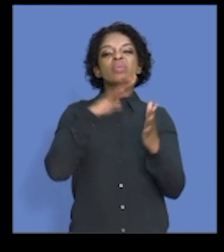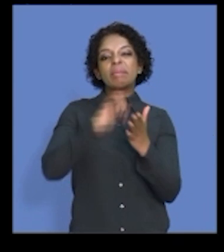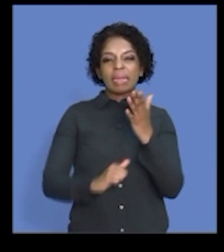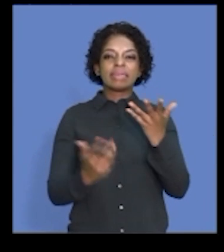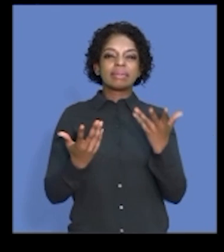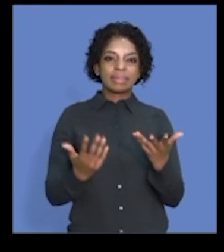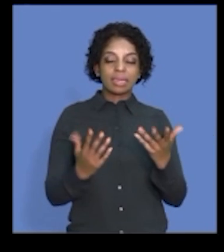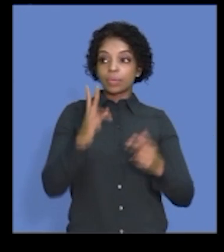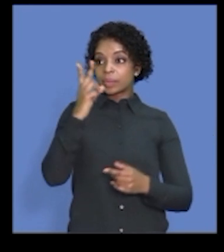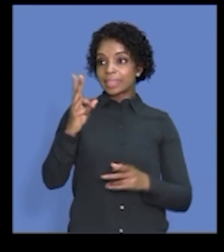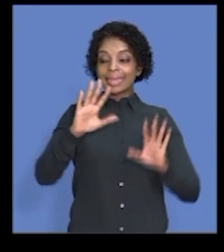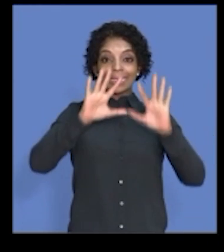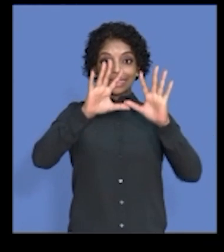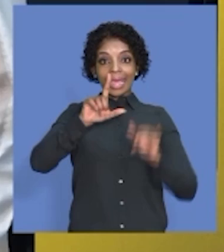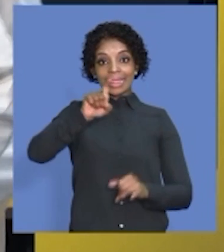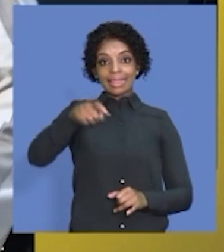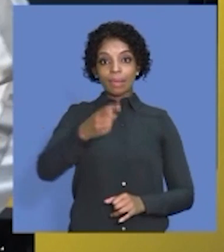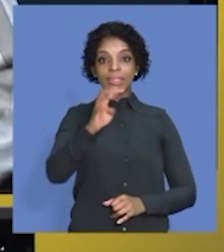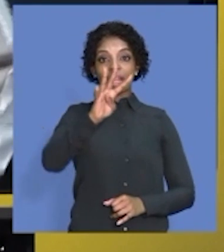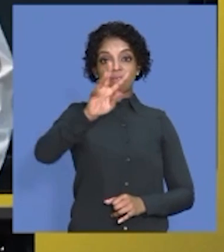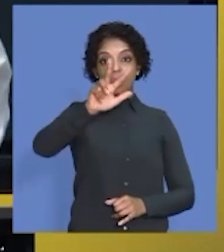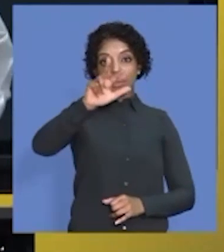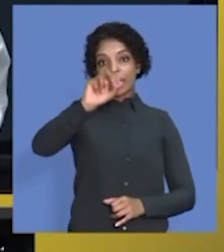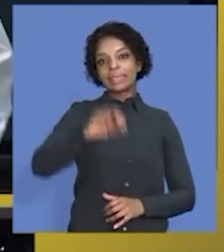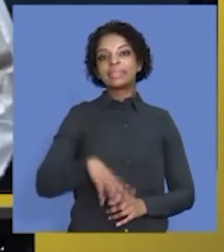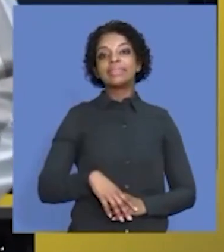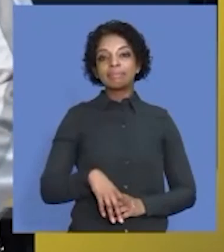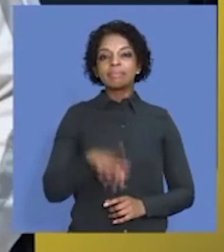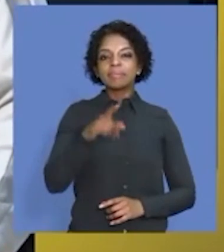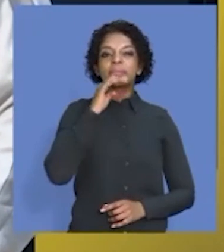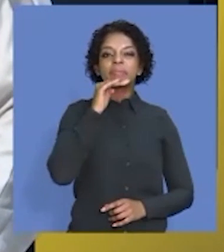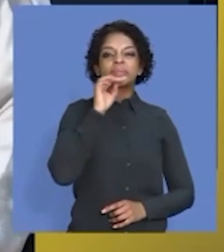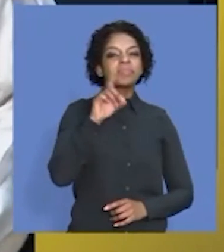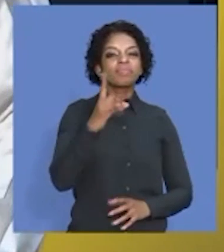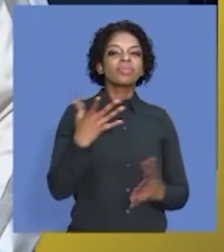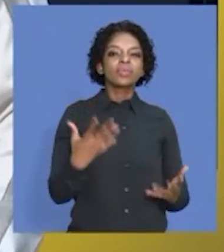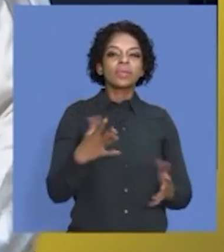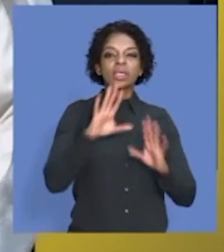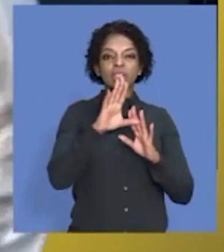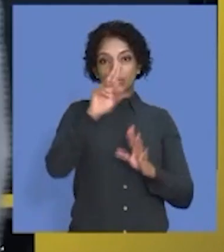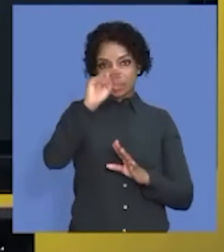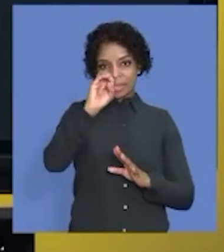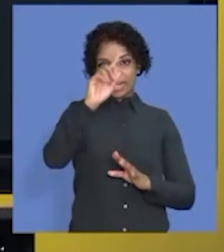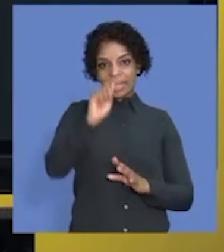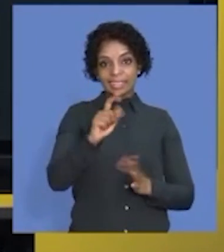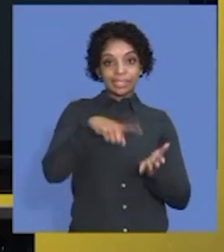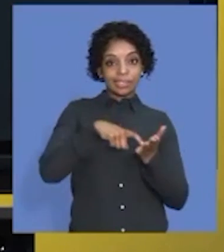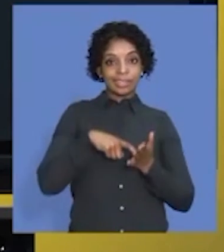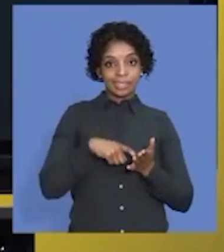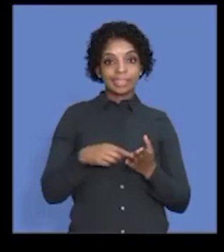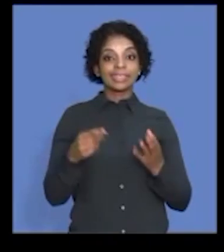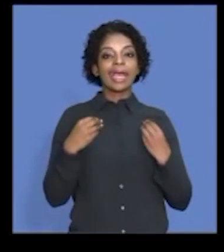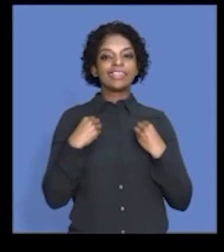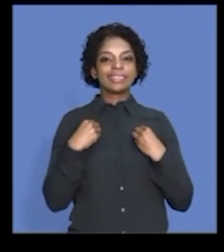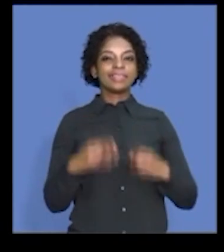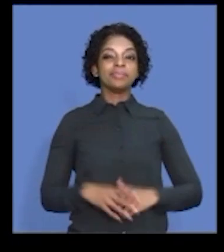10,480. And this then gives you, obviously, your net trade debtors. Okay? Got that? Brilliant. Let's move on.